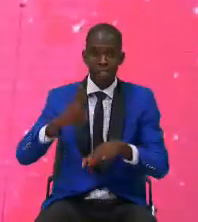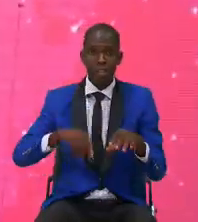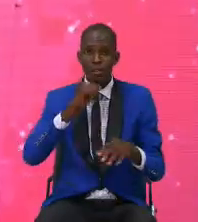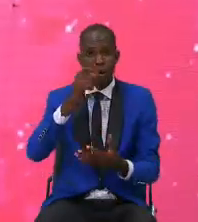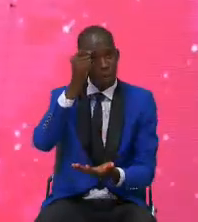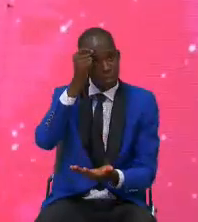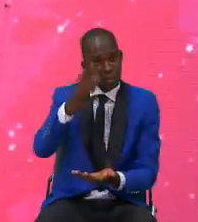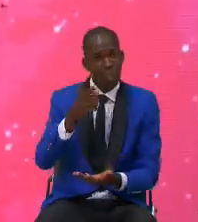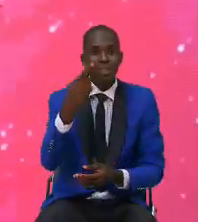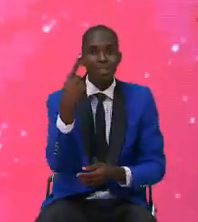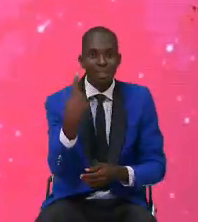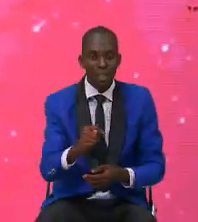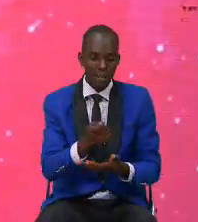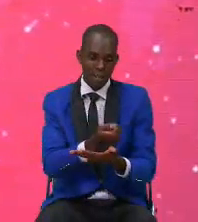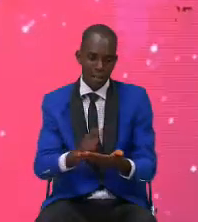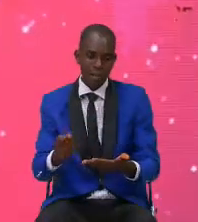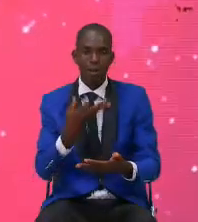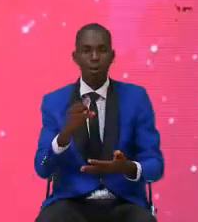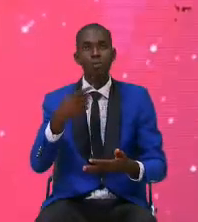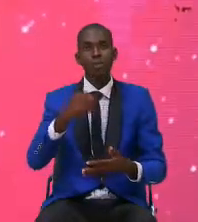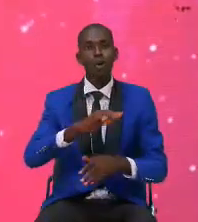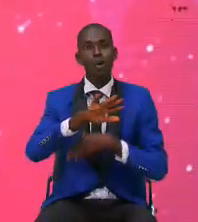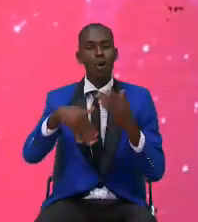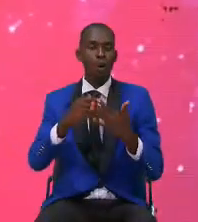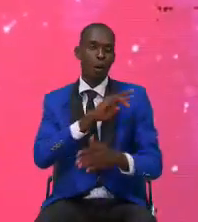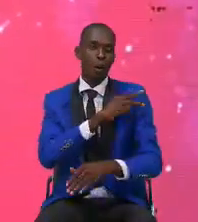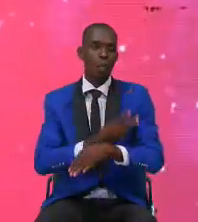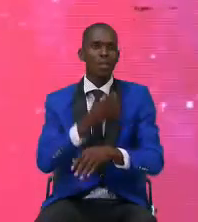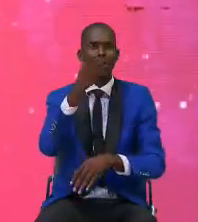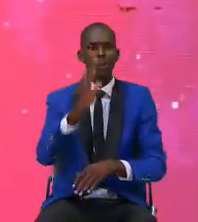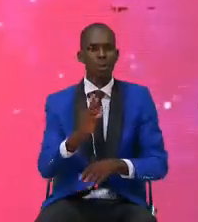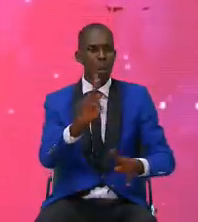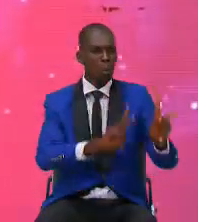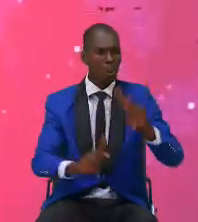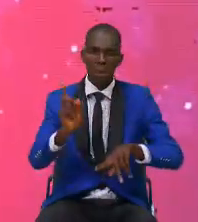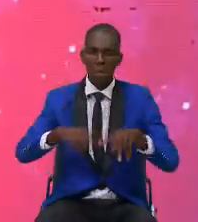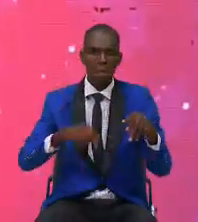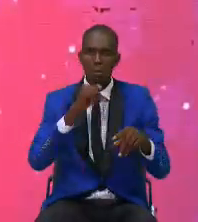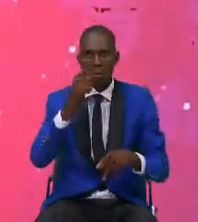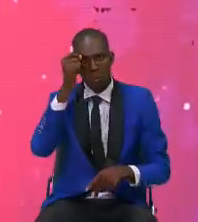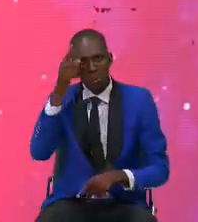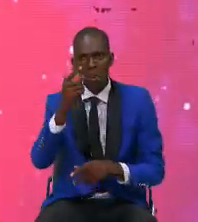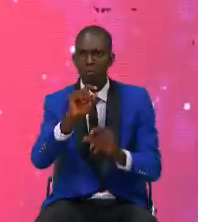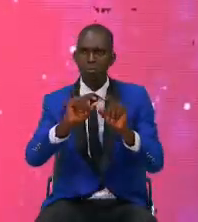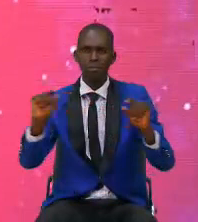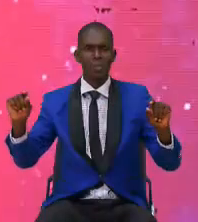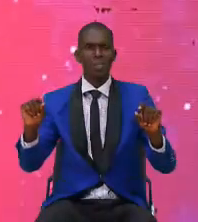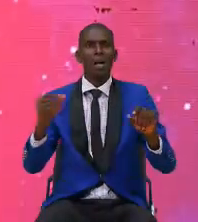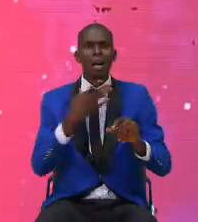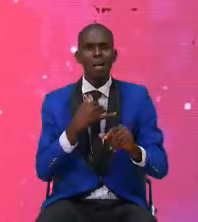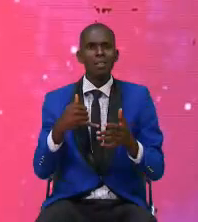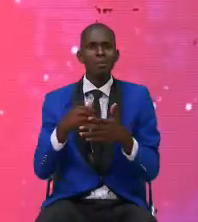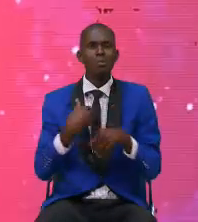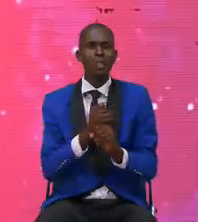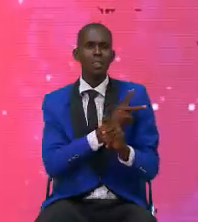the writing of the Almighty God. And so they couldn't read. And that made him more terrified.